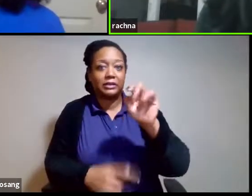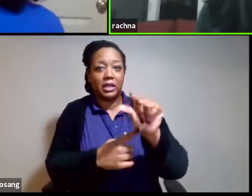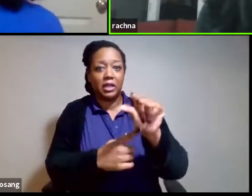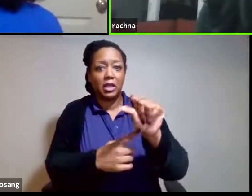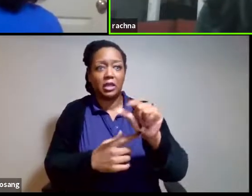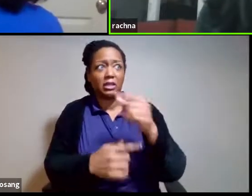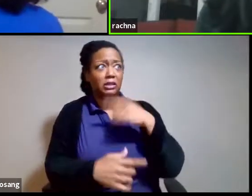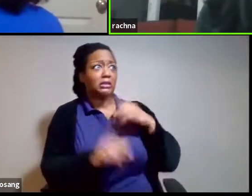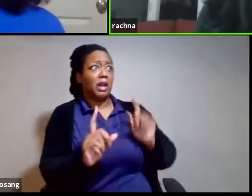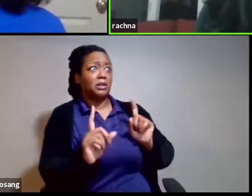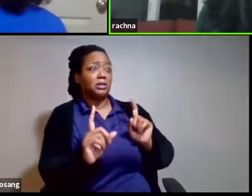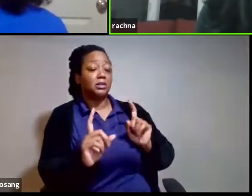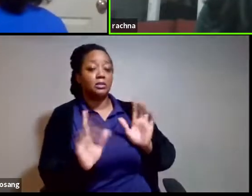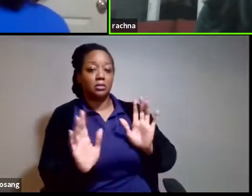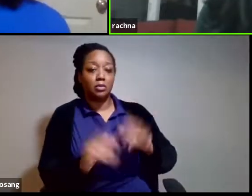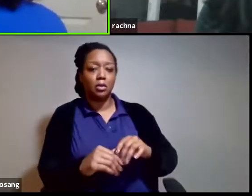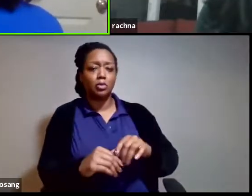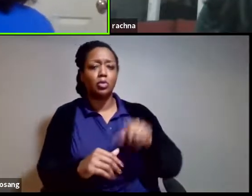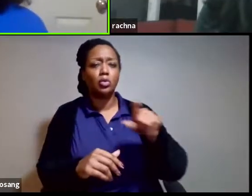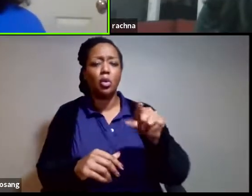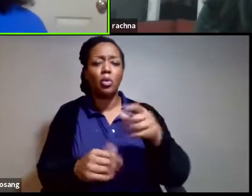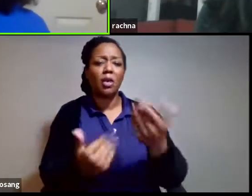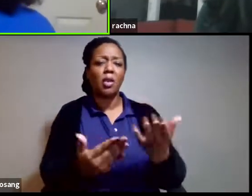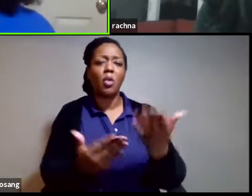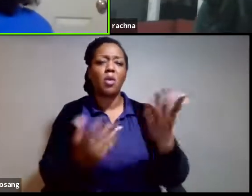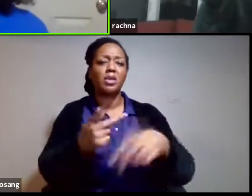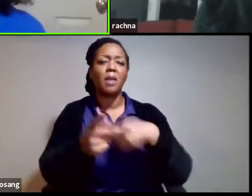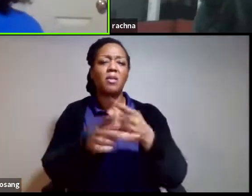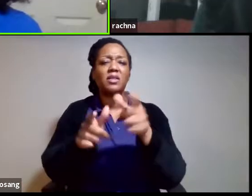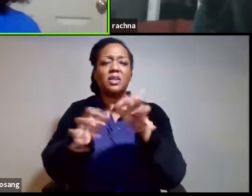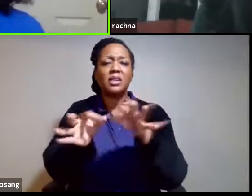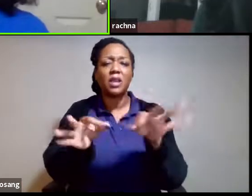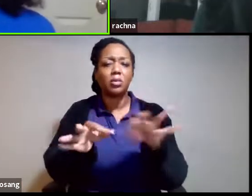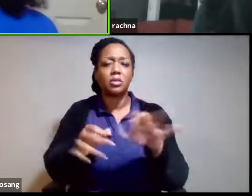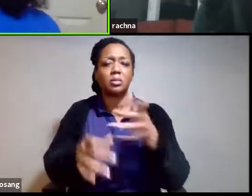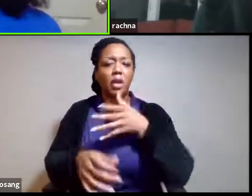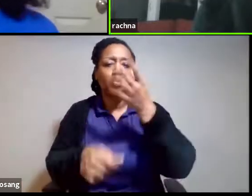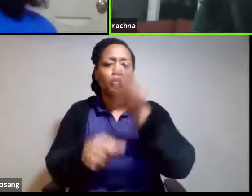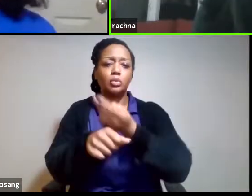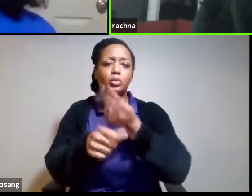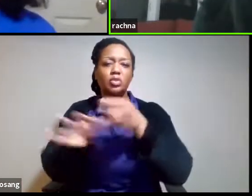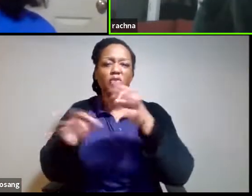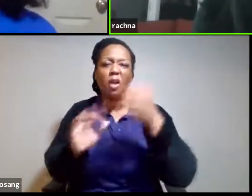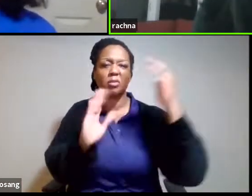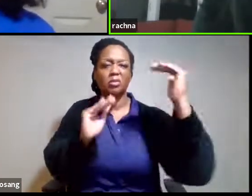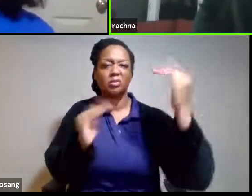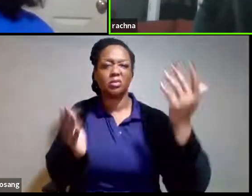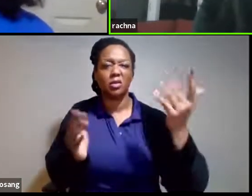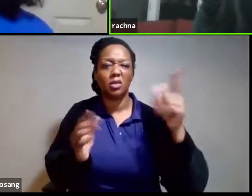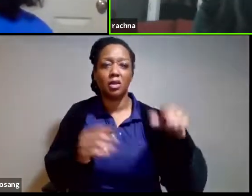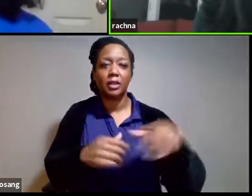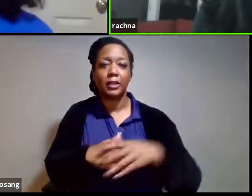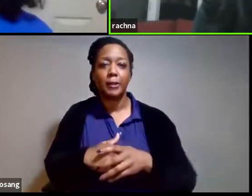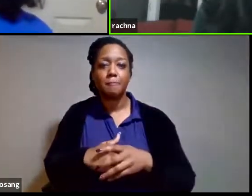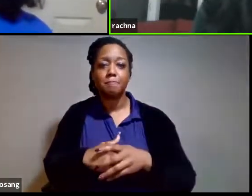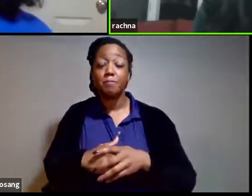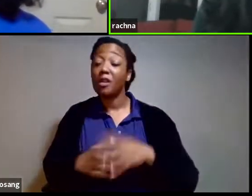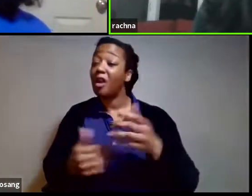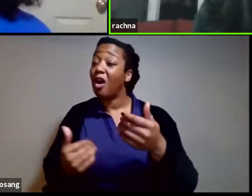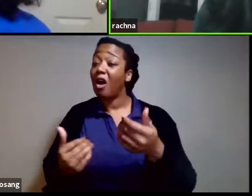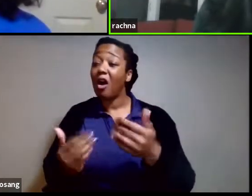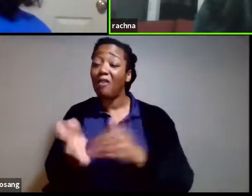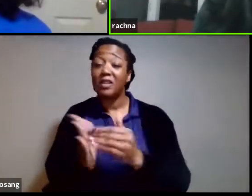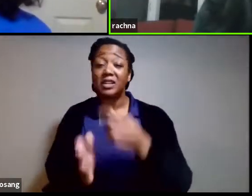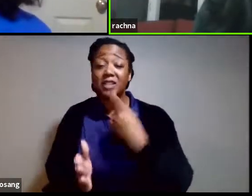testing. What language do you recommend parents use to describe what's going to happen? I often tell parents to tell them it's like